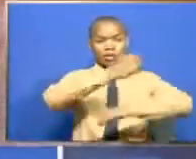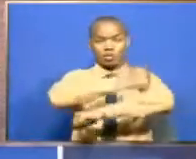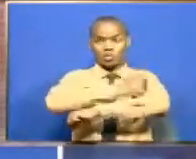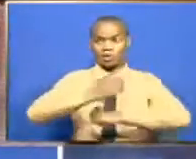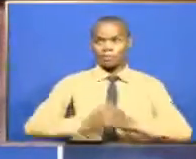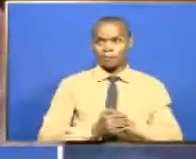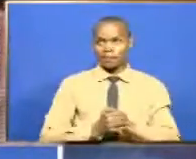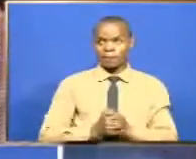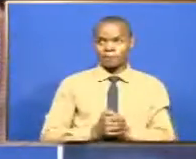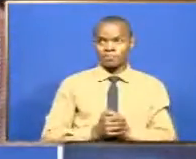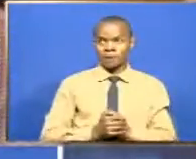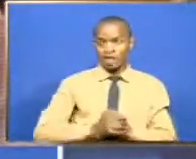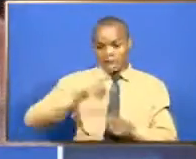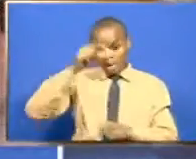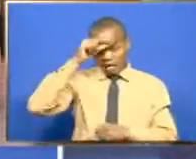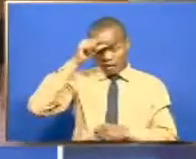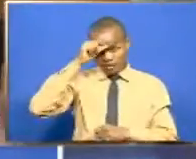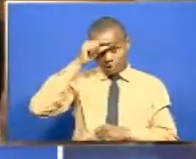been able to release